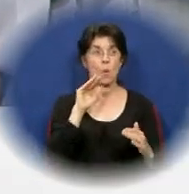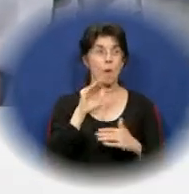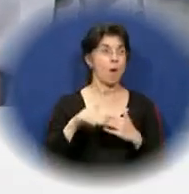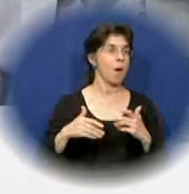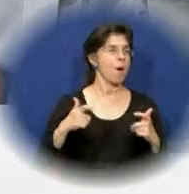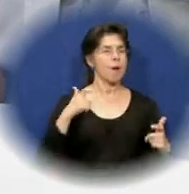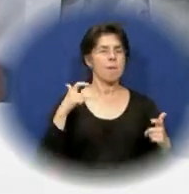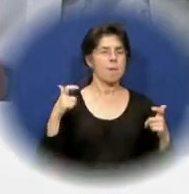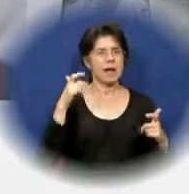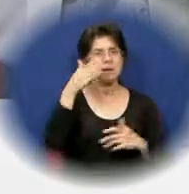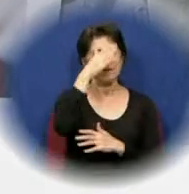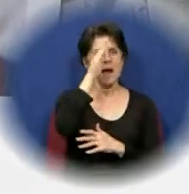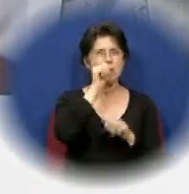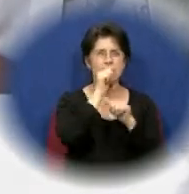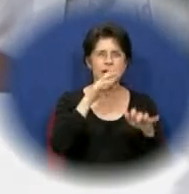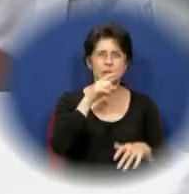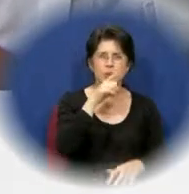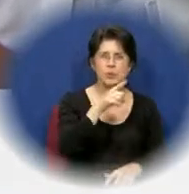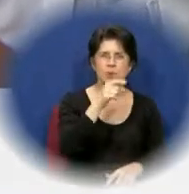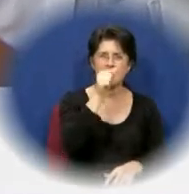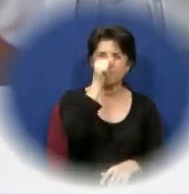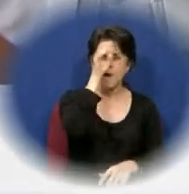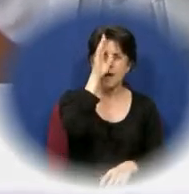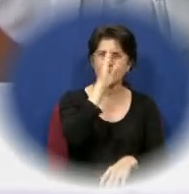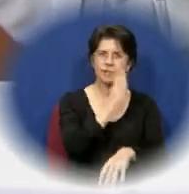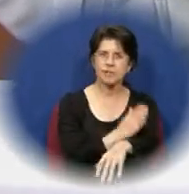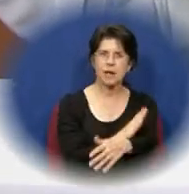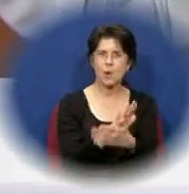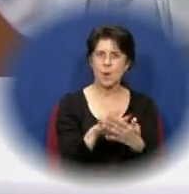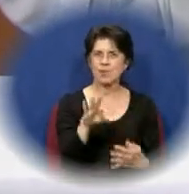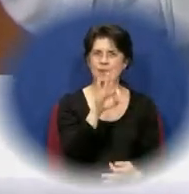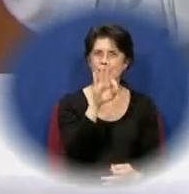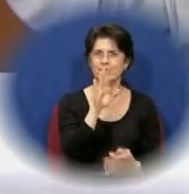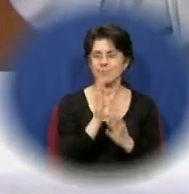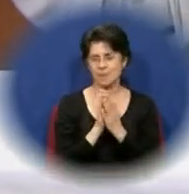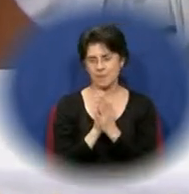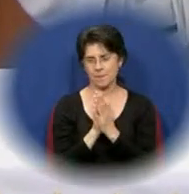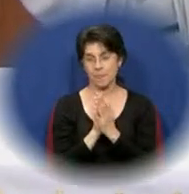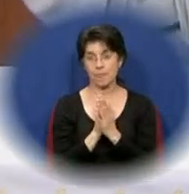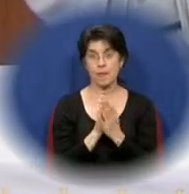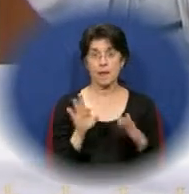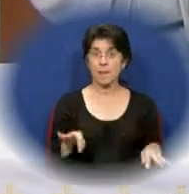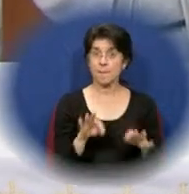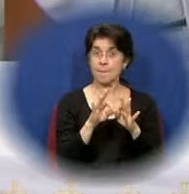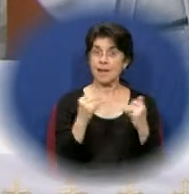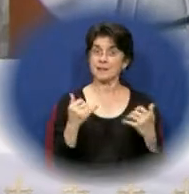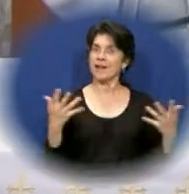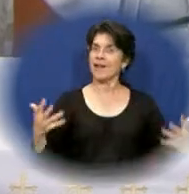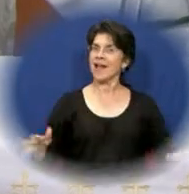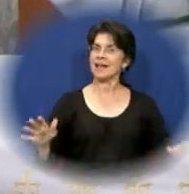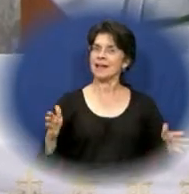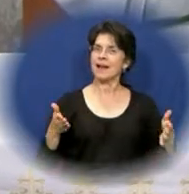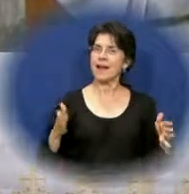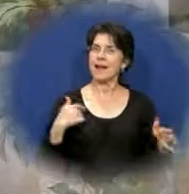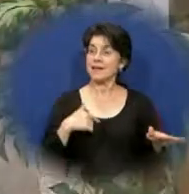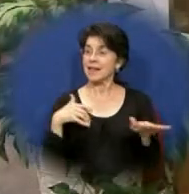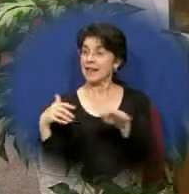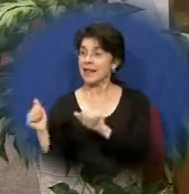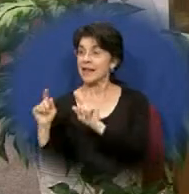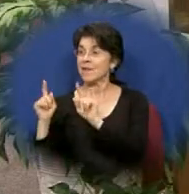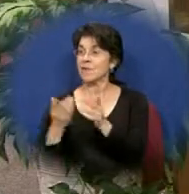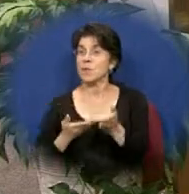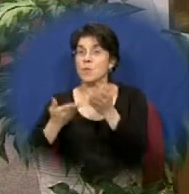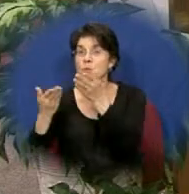Father, the Son, and the Holy Spirit. Amen. Our Mass has ended. Let us go to bring Christ's love, mercy, and peace to